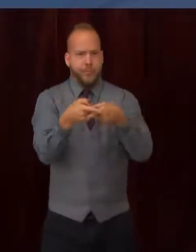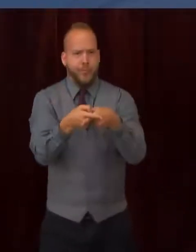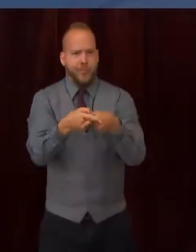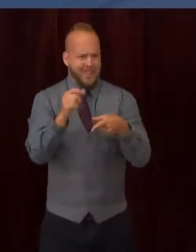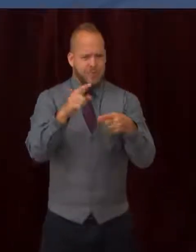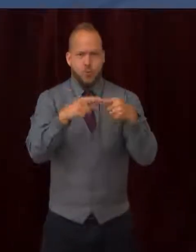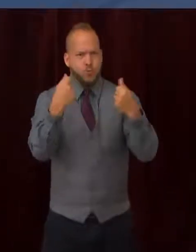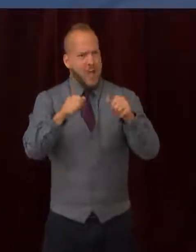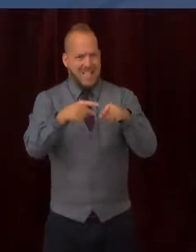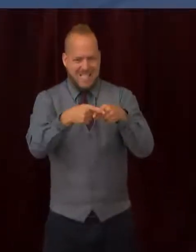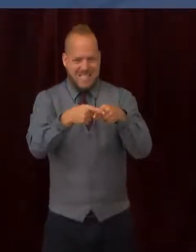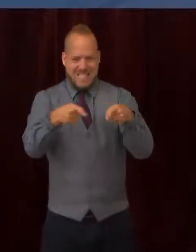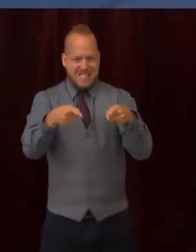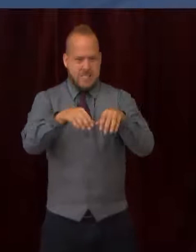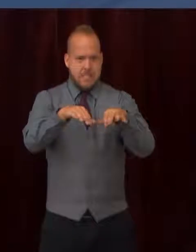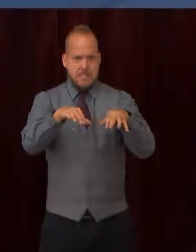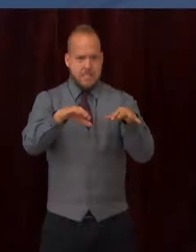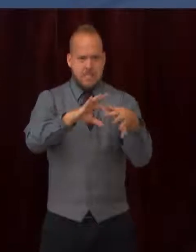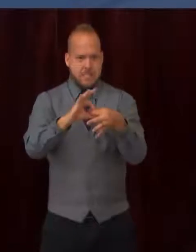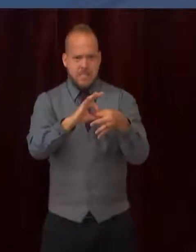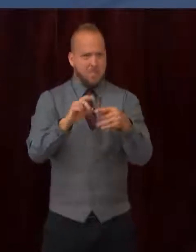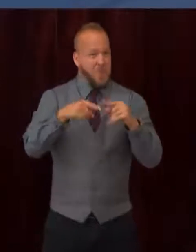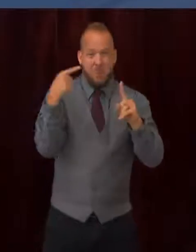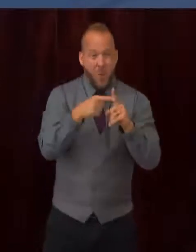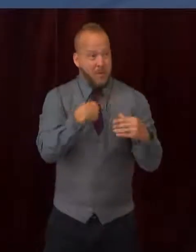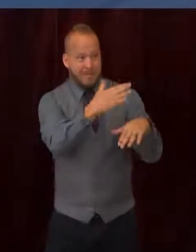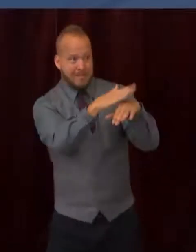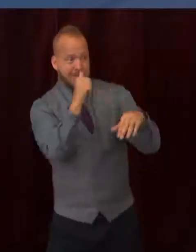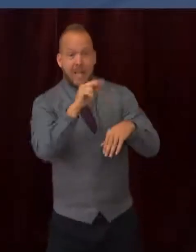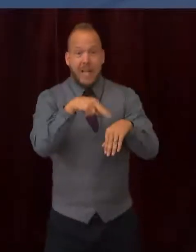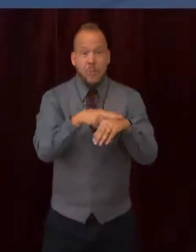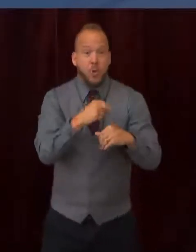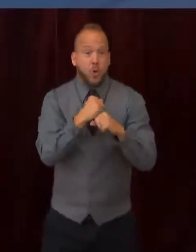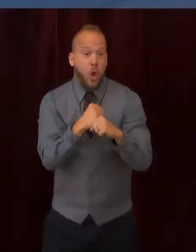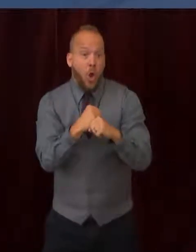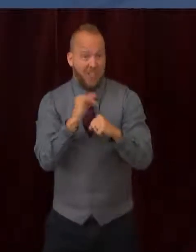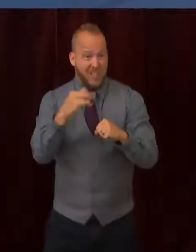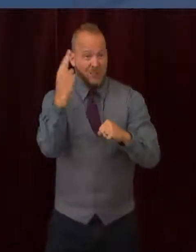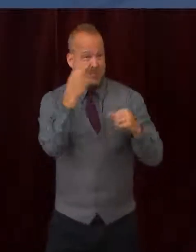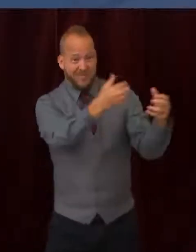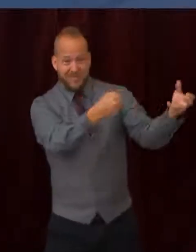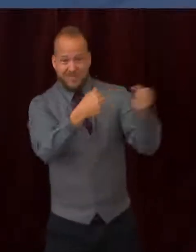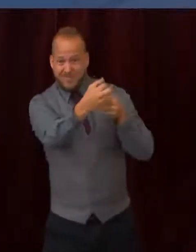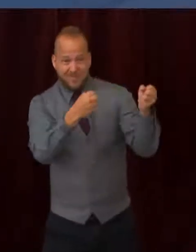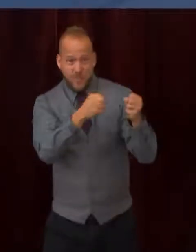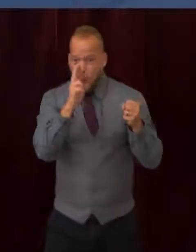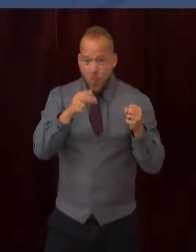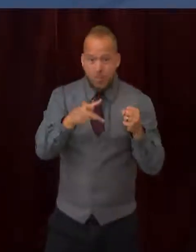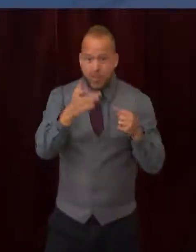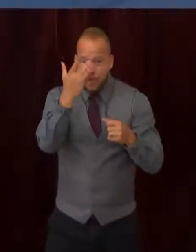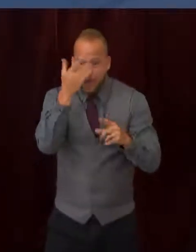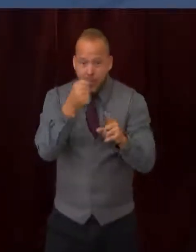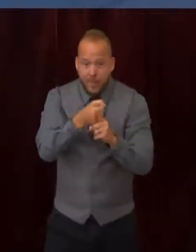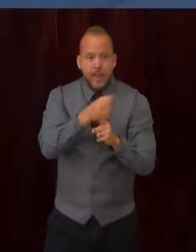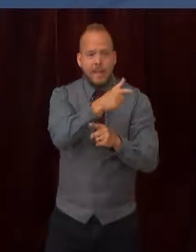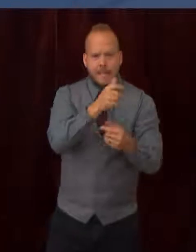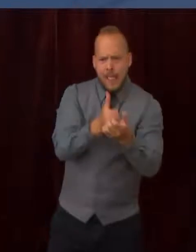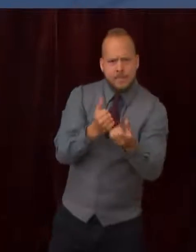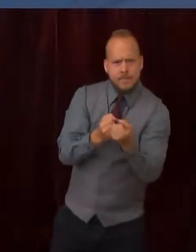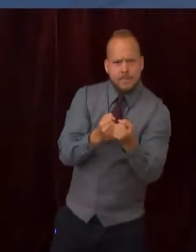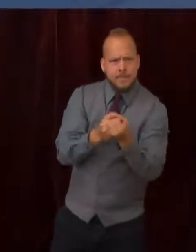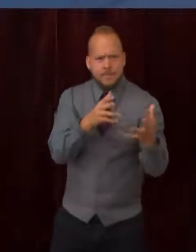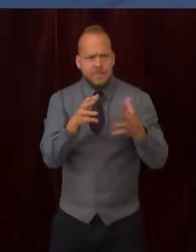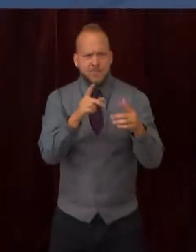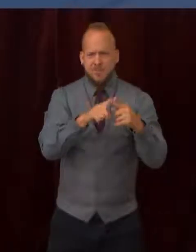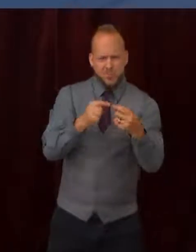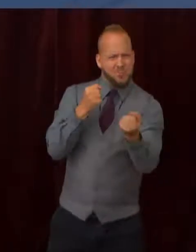of this incident showing that it was needed. And I want to stand up for those governors, both Democrats and Republicans, who are